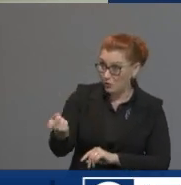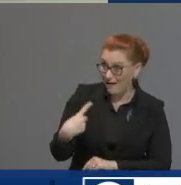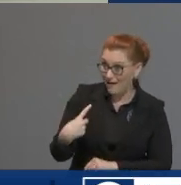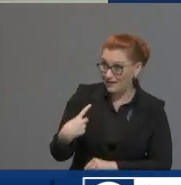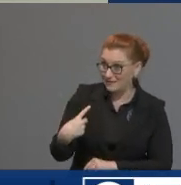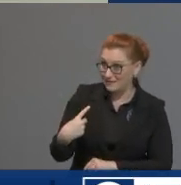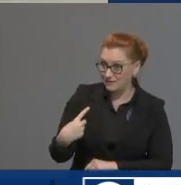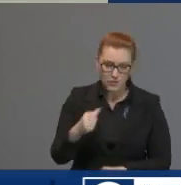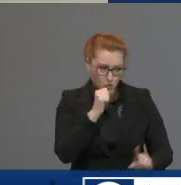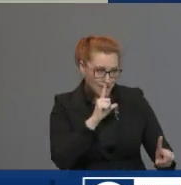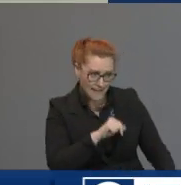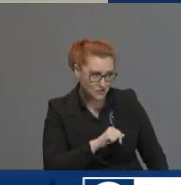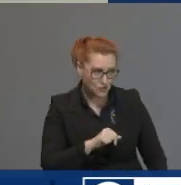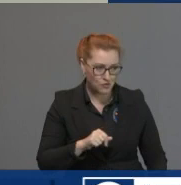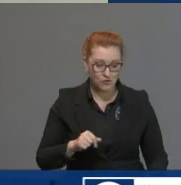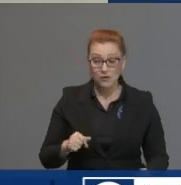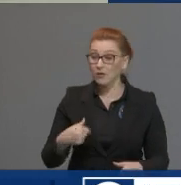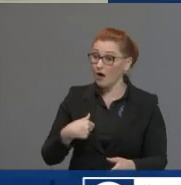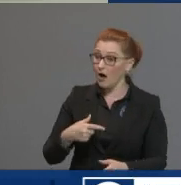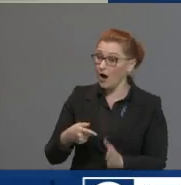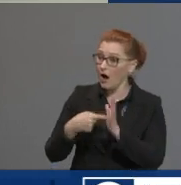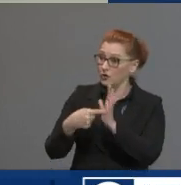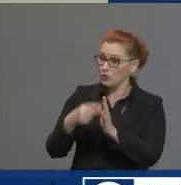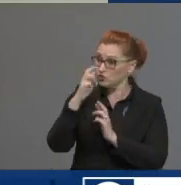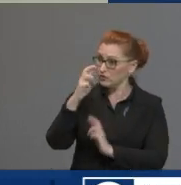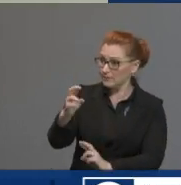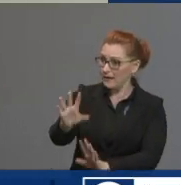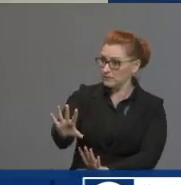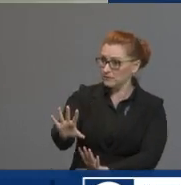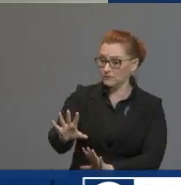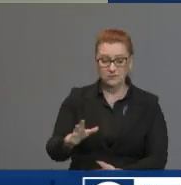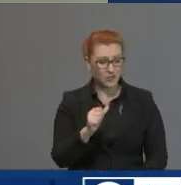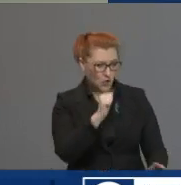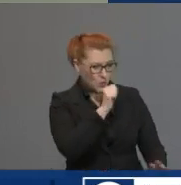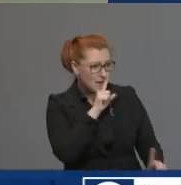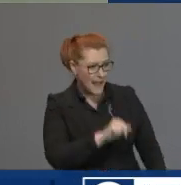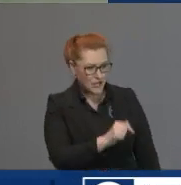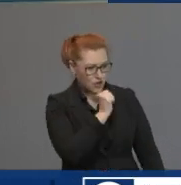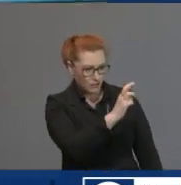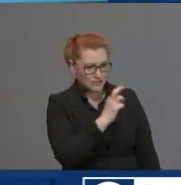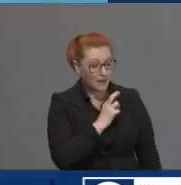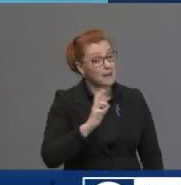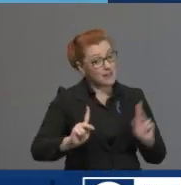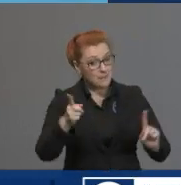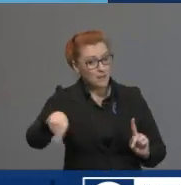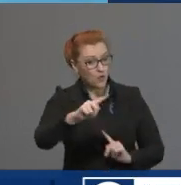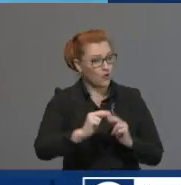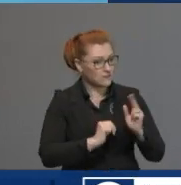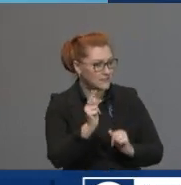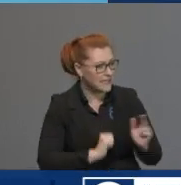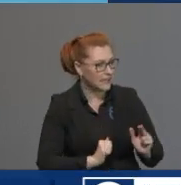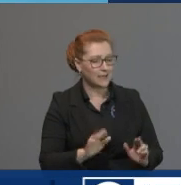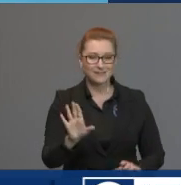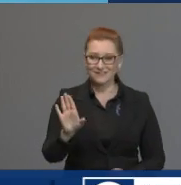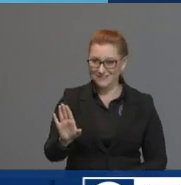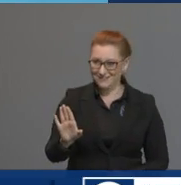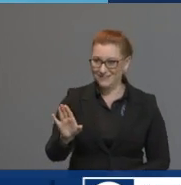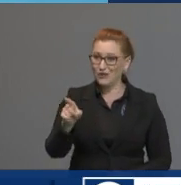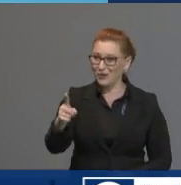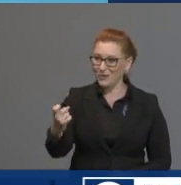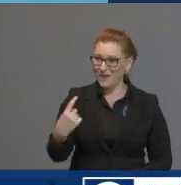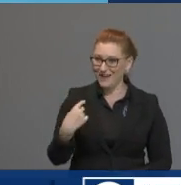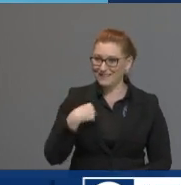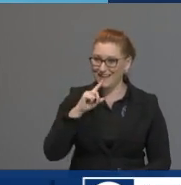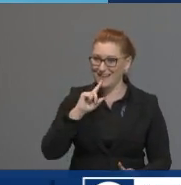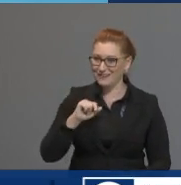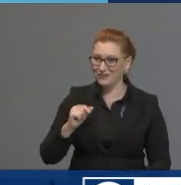your question, and I showed you respect. You didn't answer the question. That's not respect. Listen, the question and the people in those facilities. Dave, you get